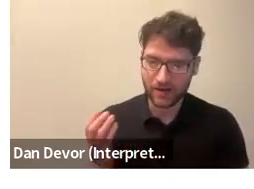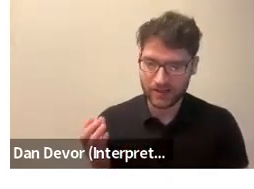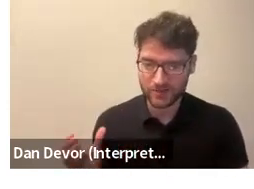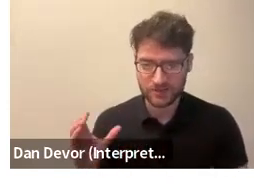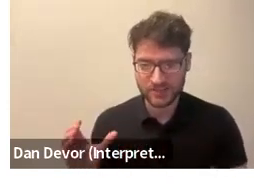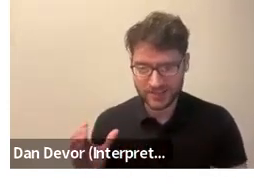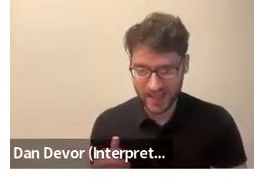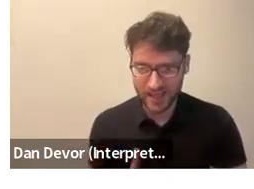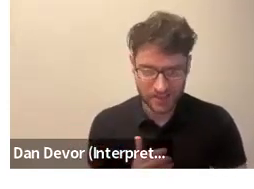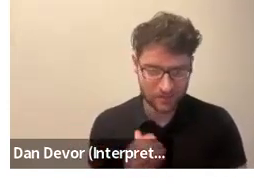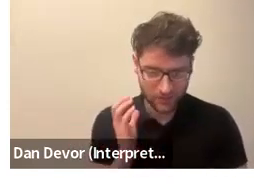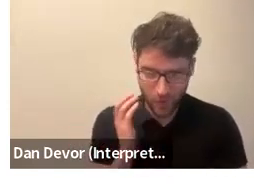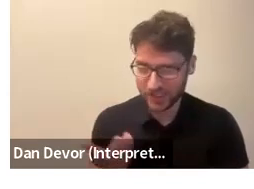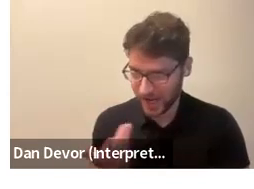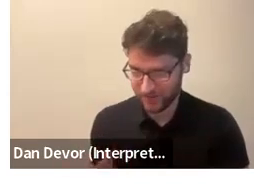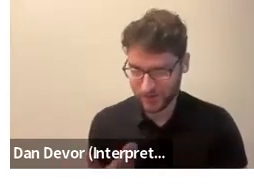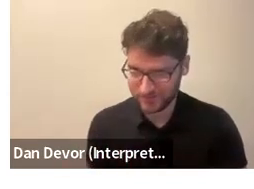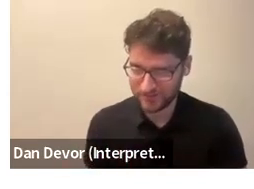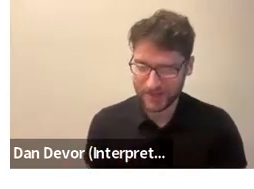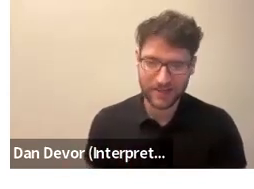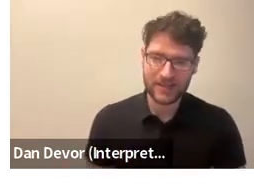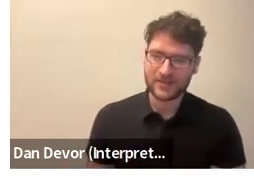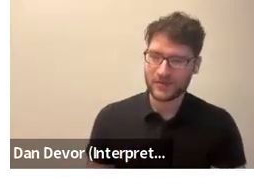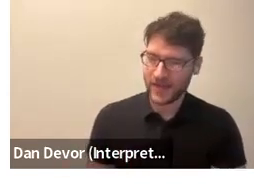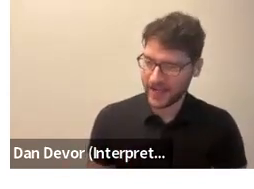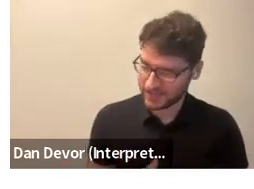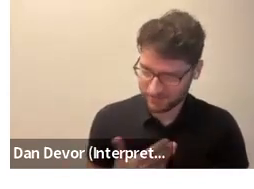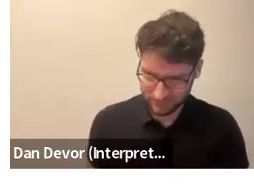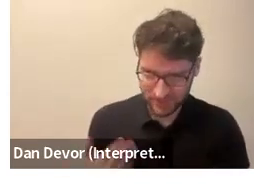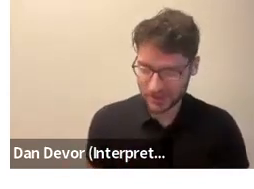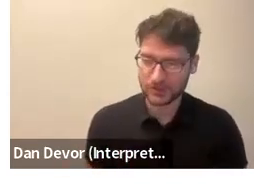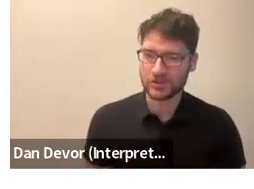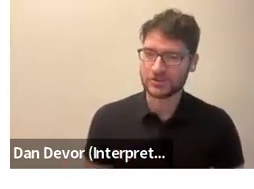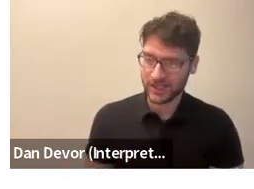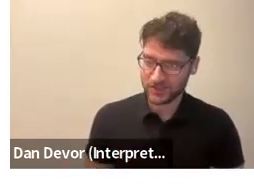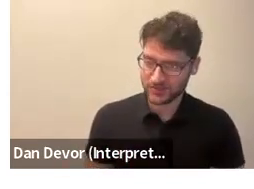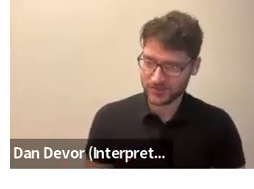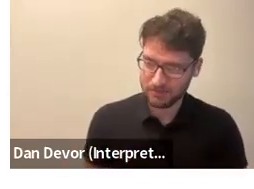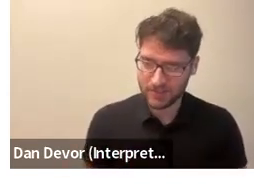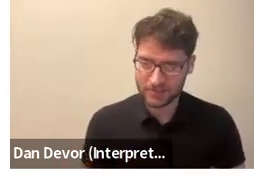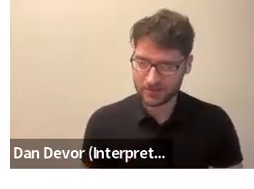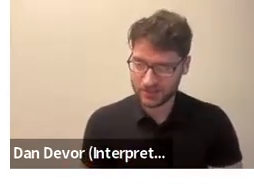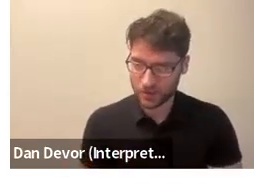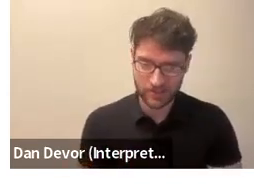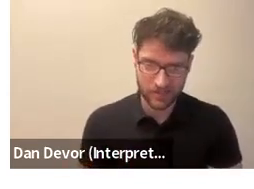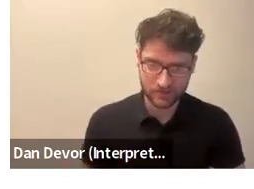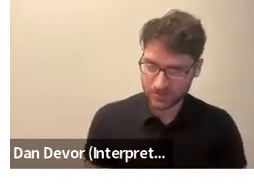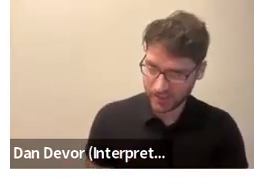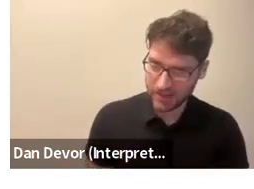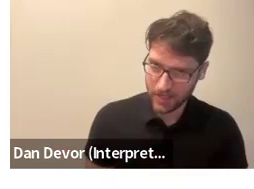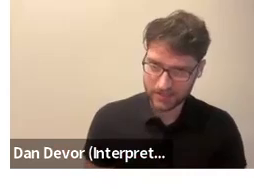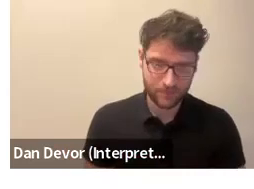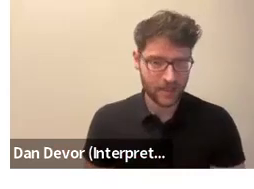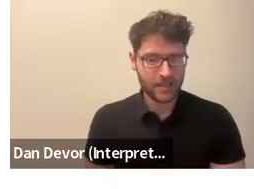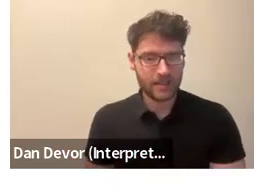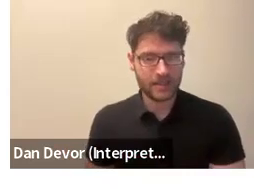and now it's sort of the C hand shape of holding an iPhone, right? So that has clearly shown change over time as a quick example.